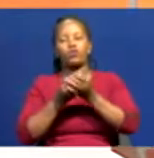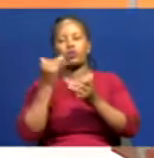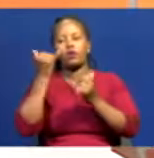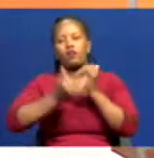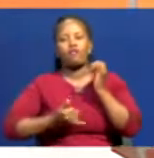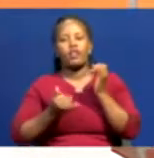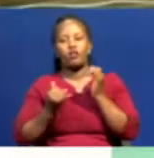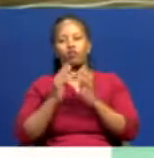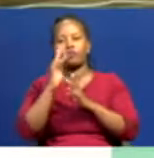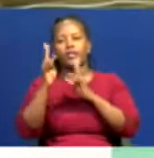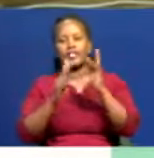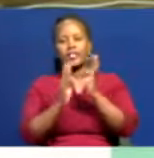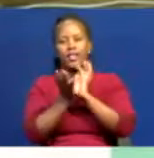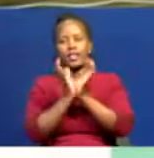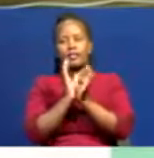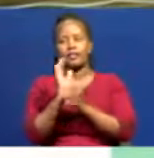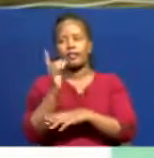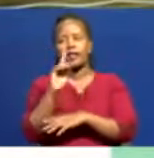Arena in Nairobi.